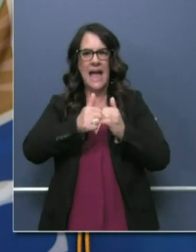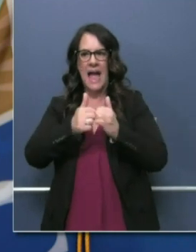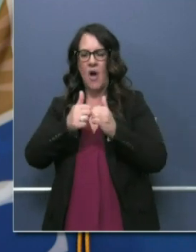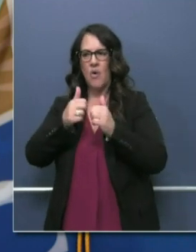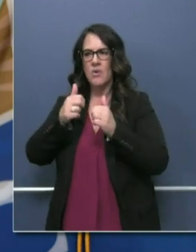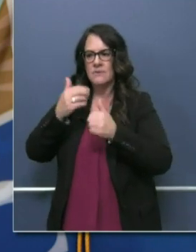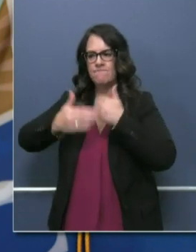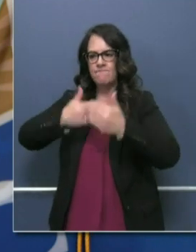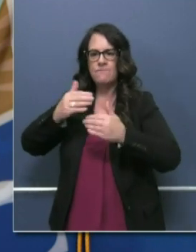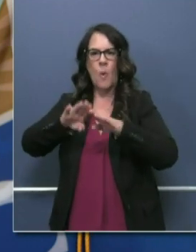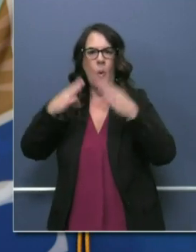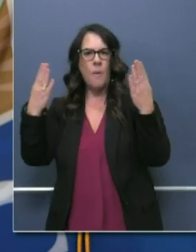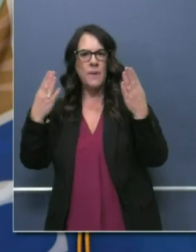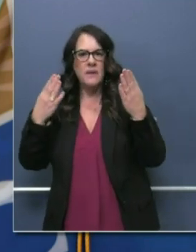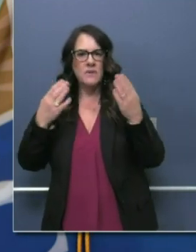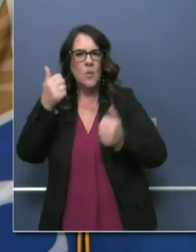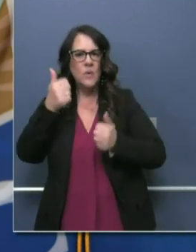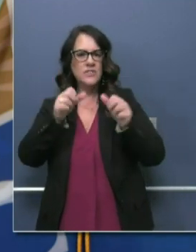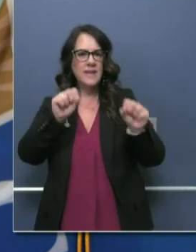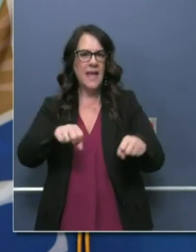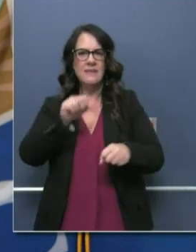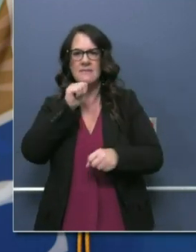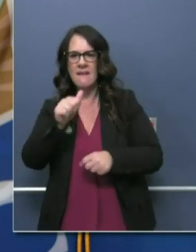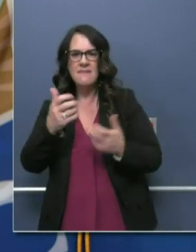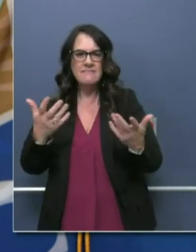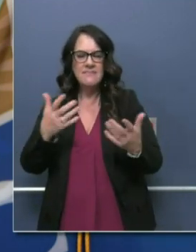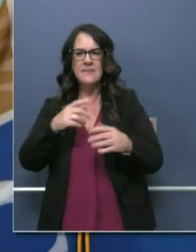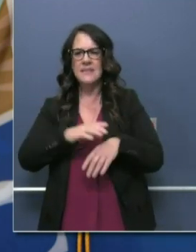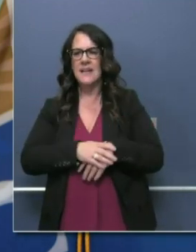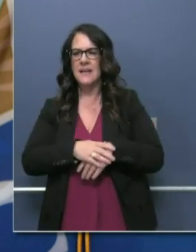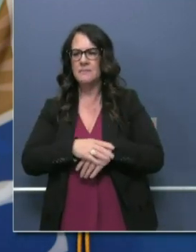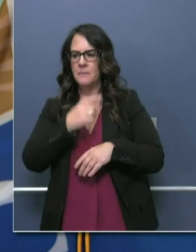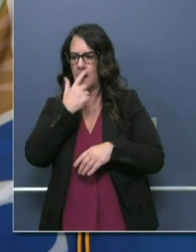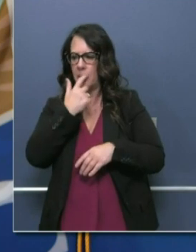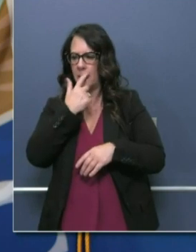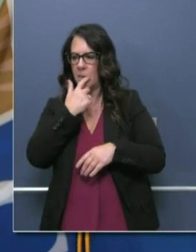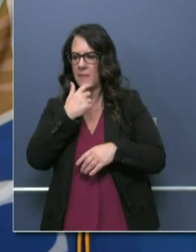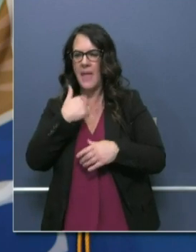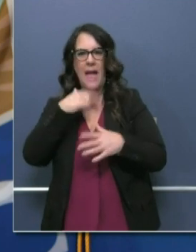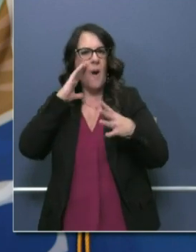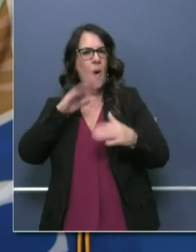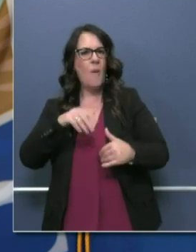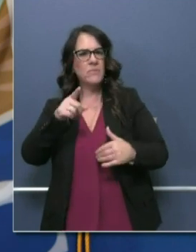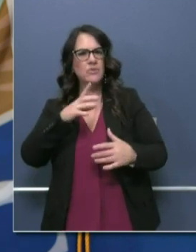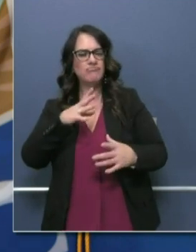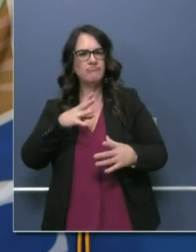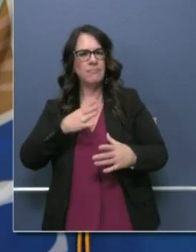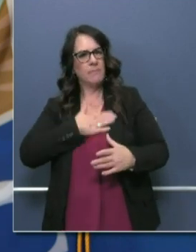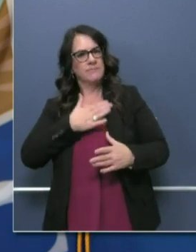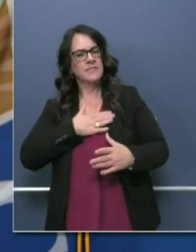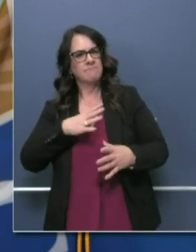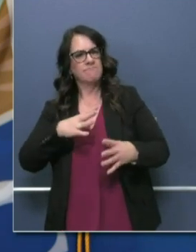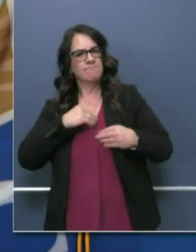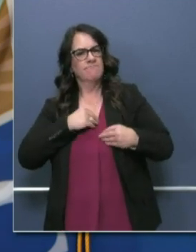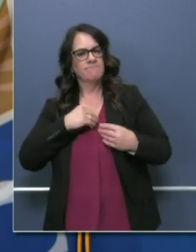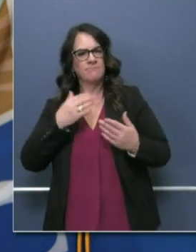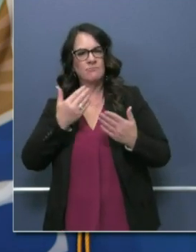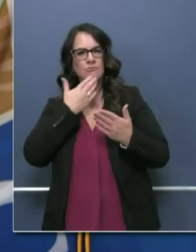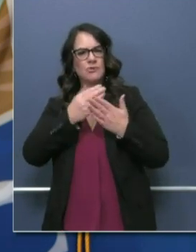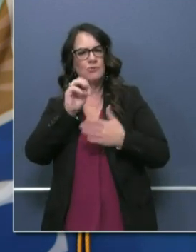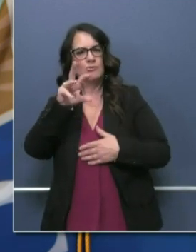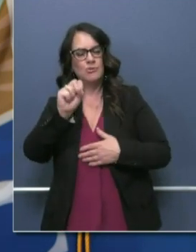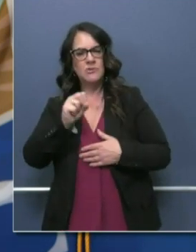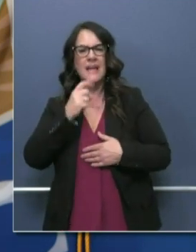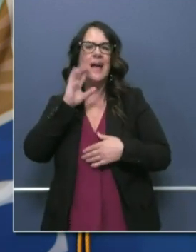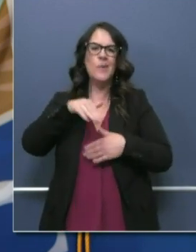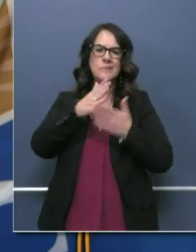our efforts. And so I hope people receive this warmly today, but I recognize for some it's simply not good